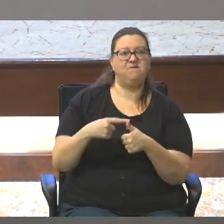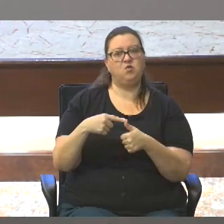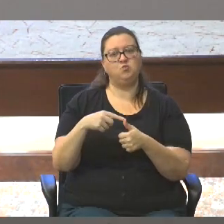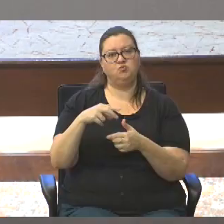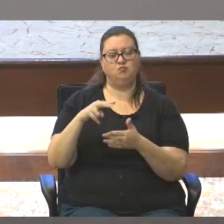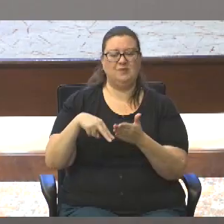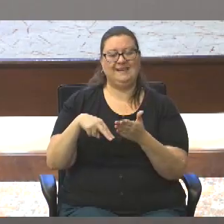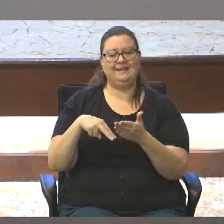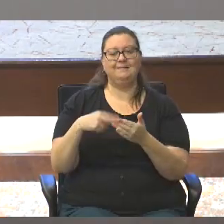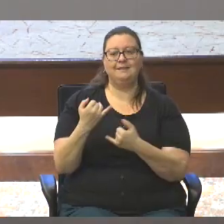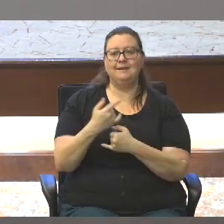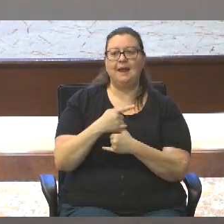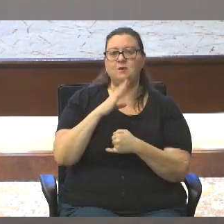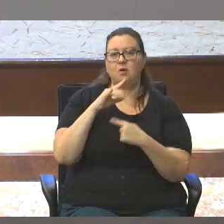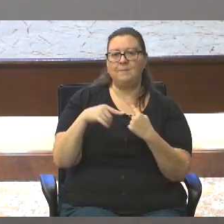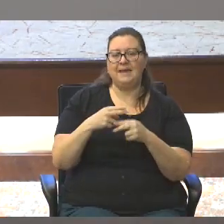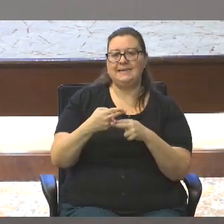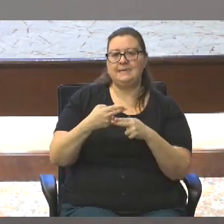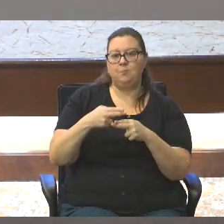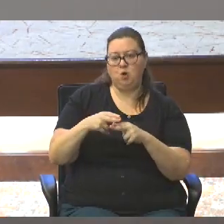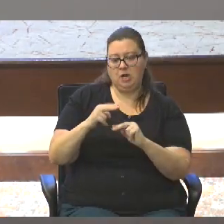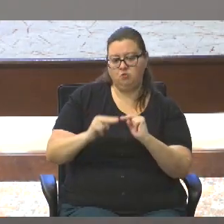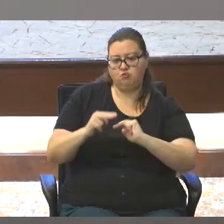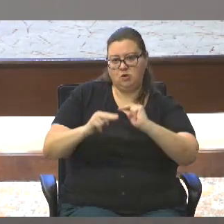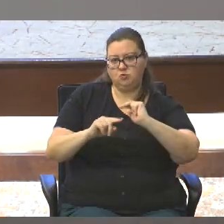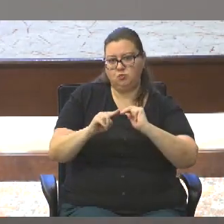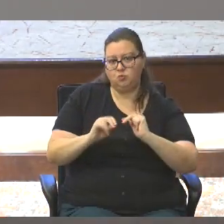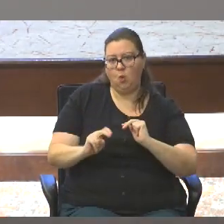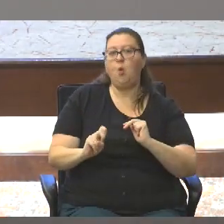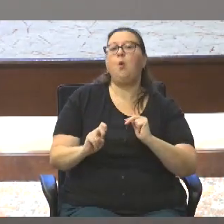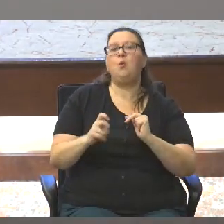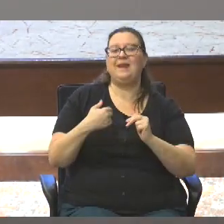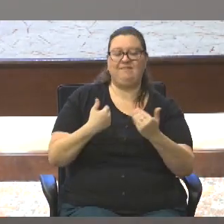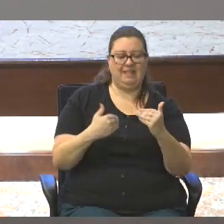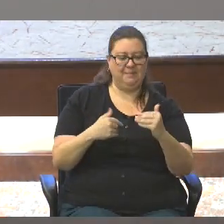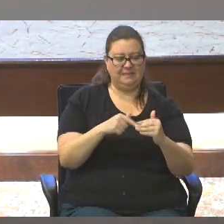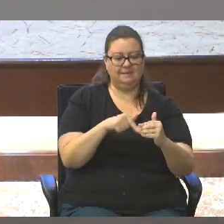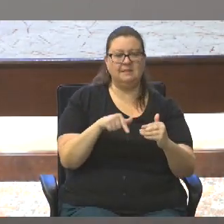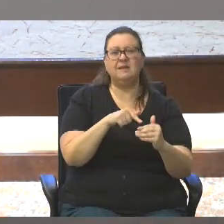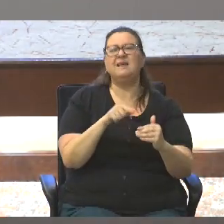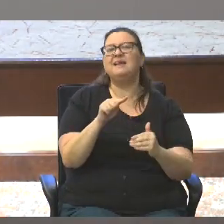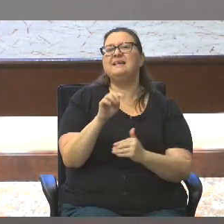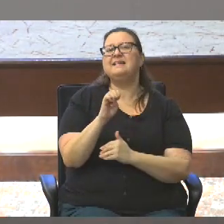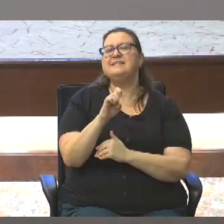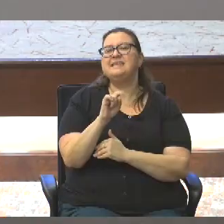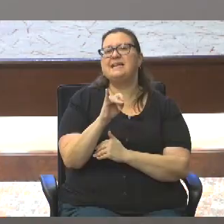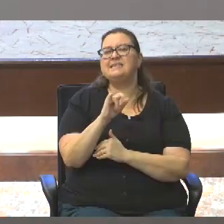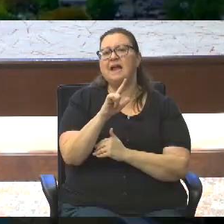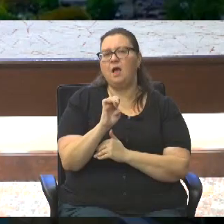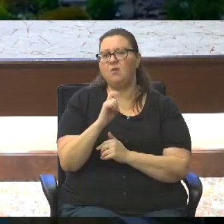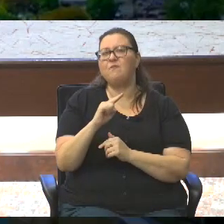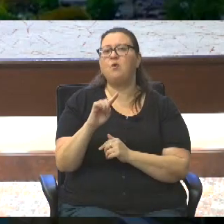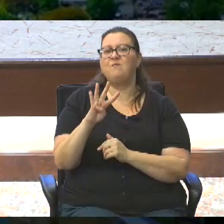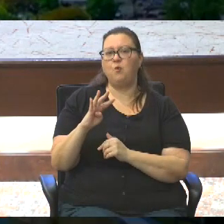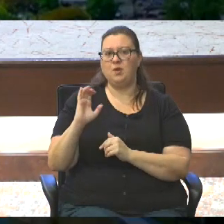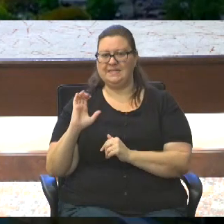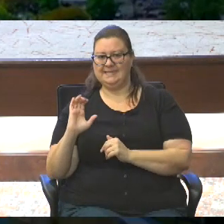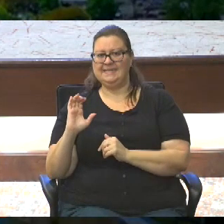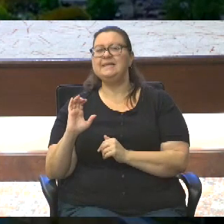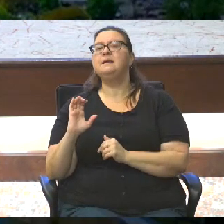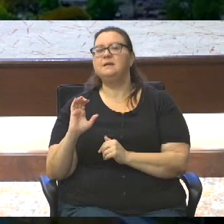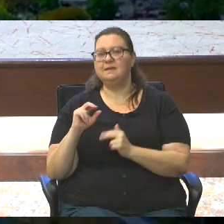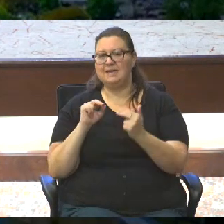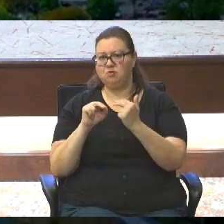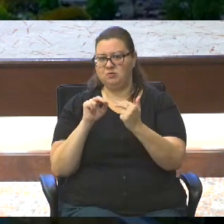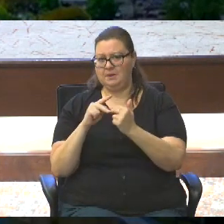construction zone within the limits of the upcoming work by TxDOT on the 4C Interstate project. With